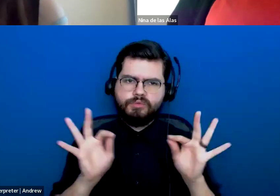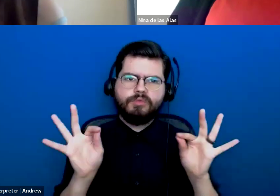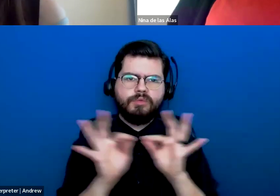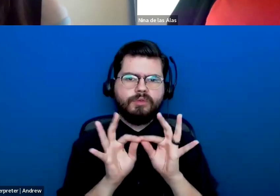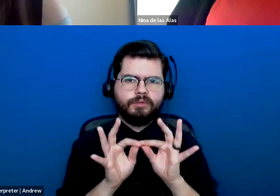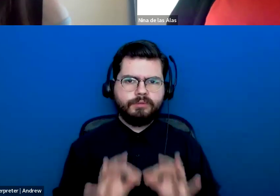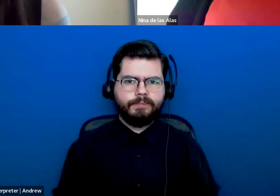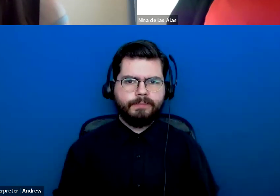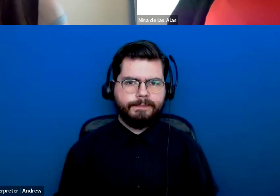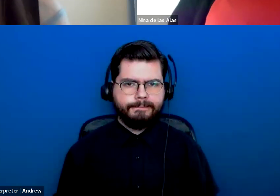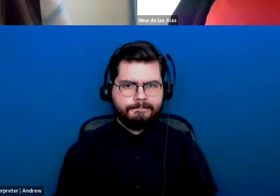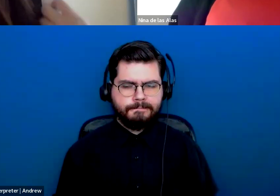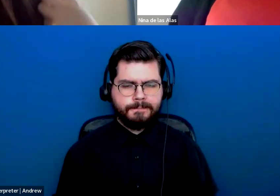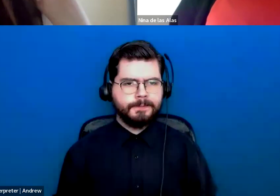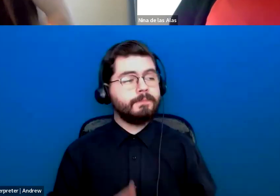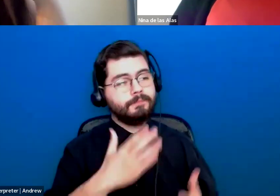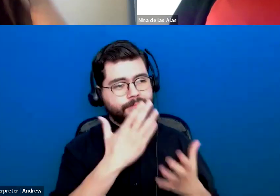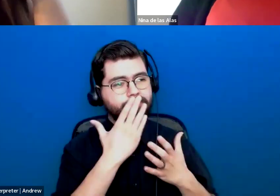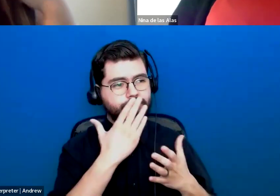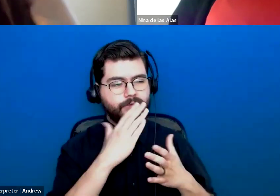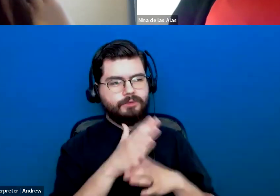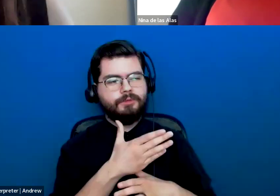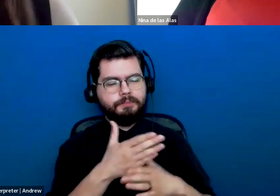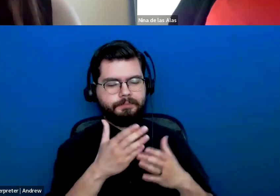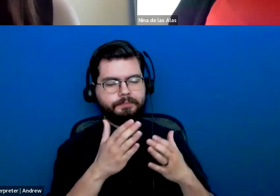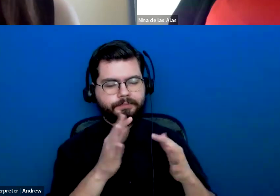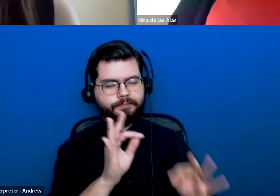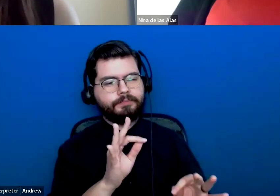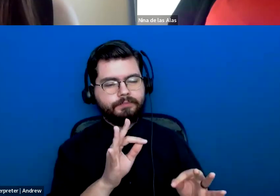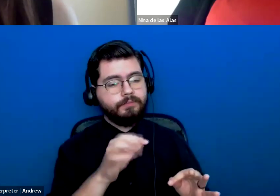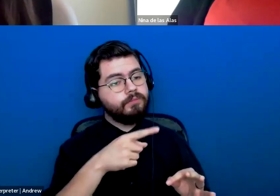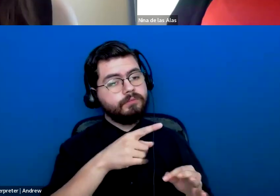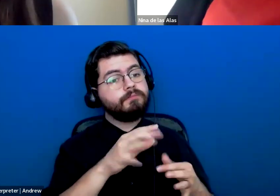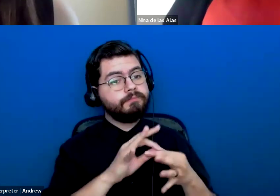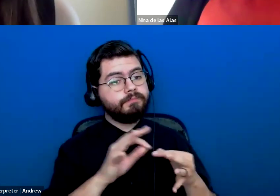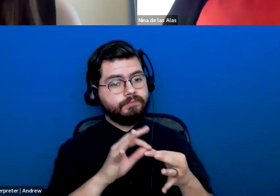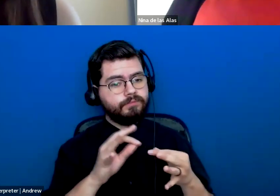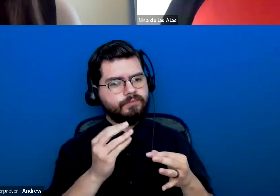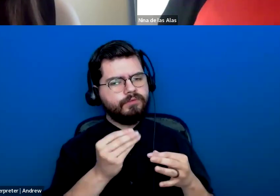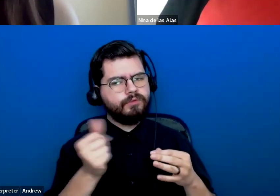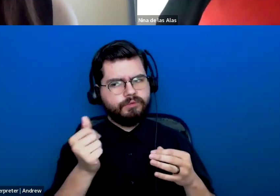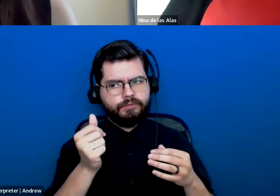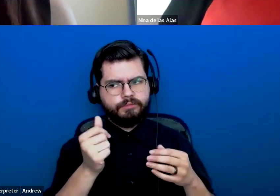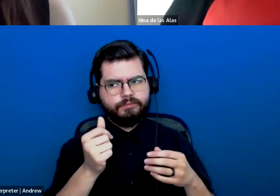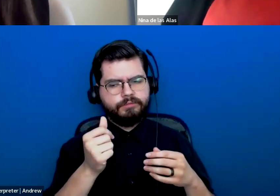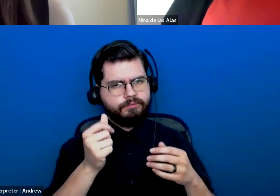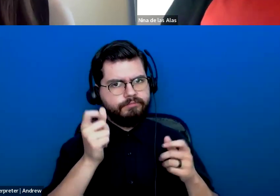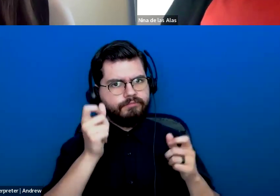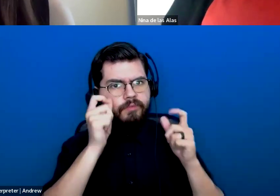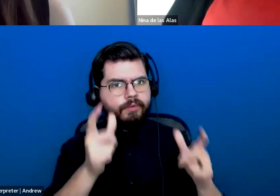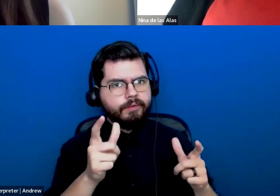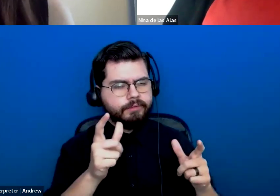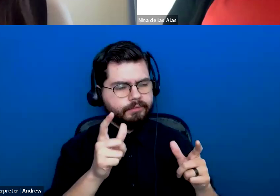that. You mentioned a couple of surprising things as a result of the research that you